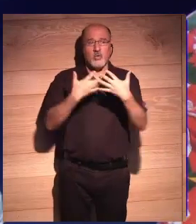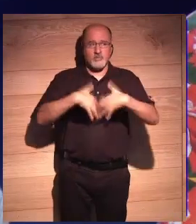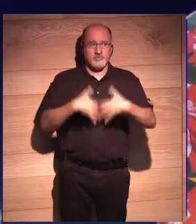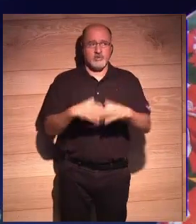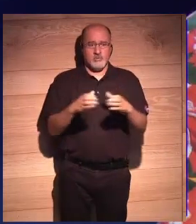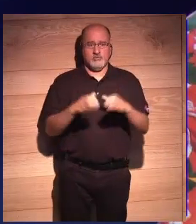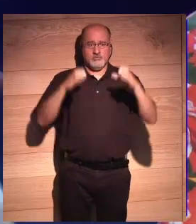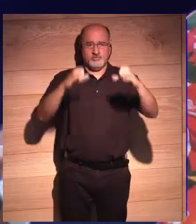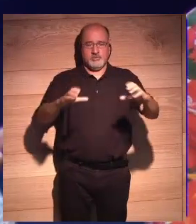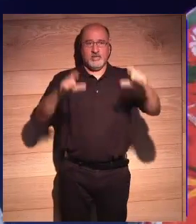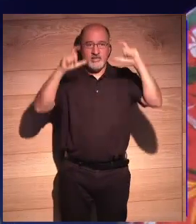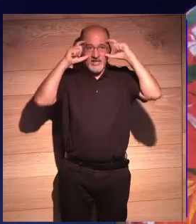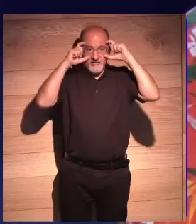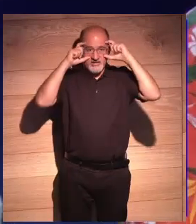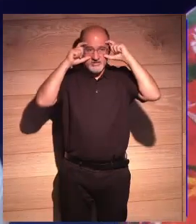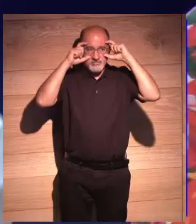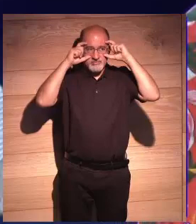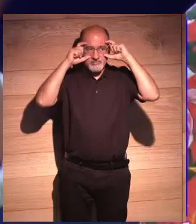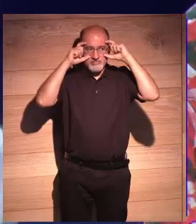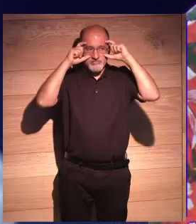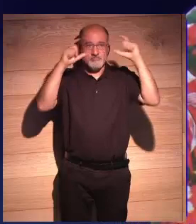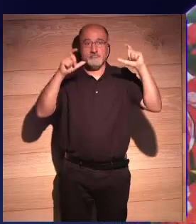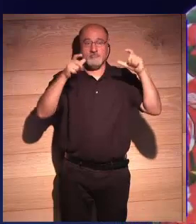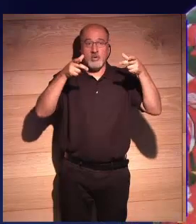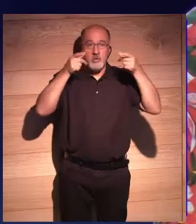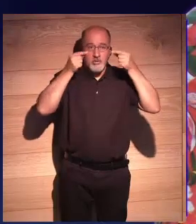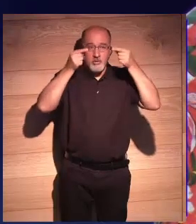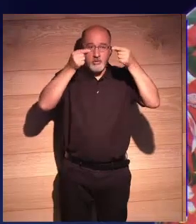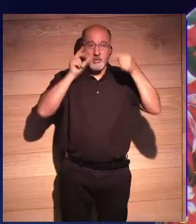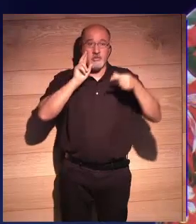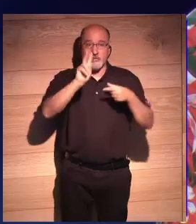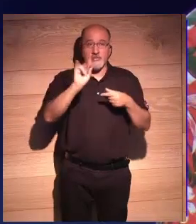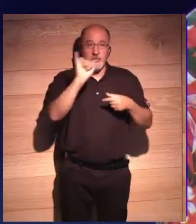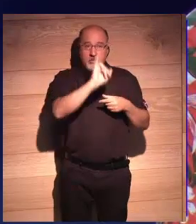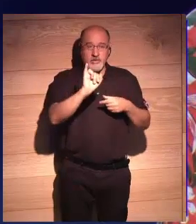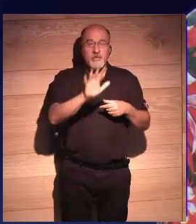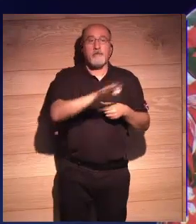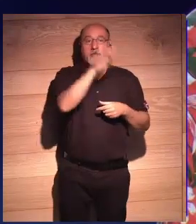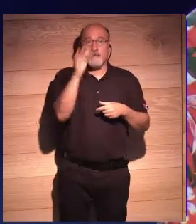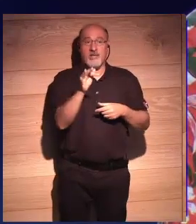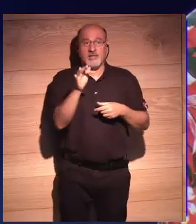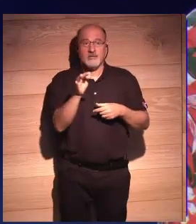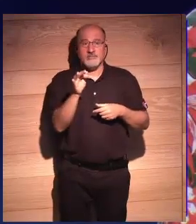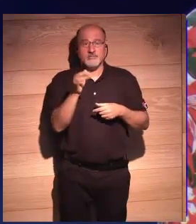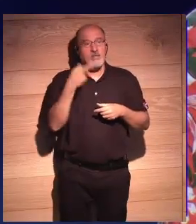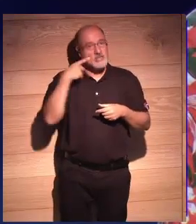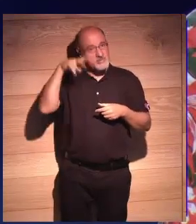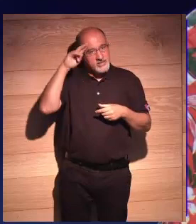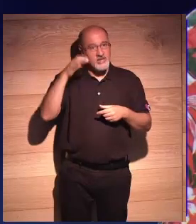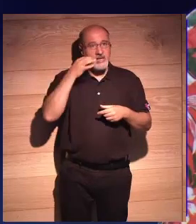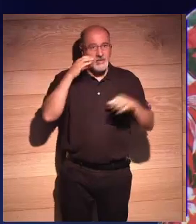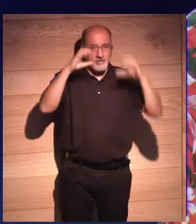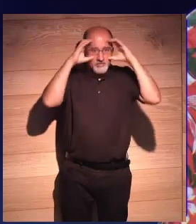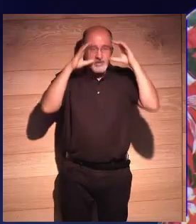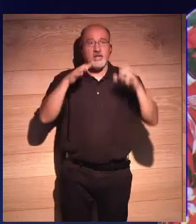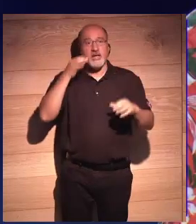a hardware where you can have goggles, and these goggles could be useful because you are myopic and you can at the